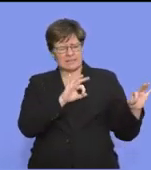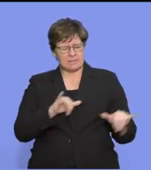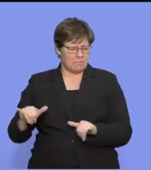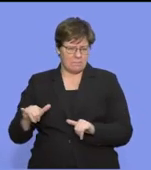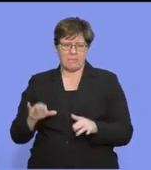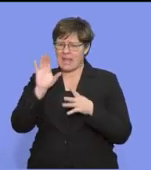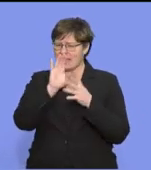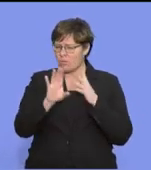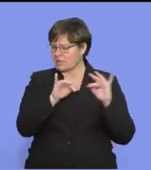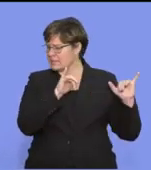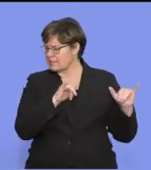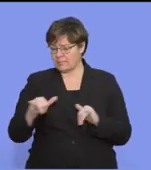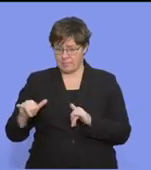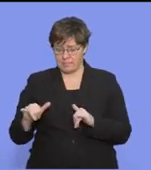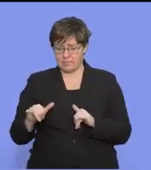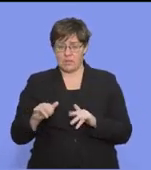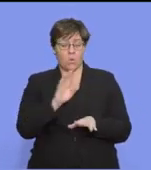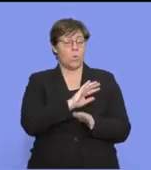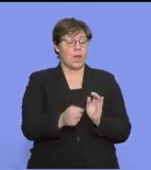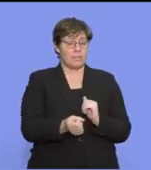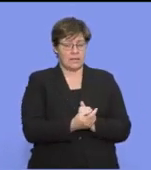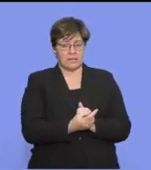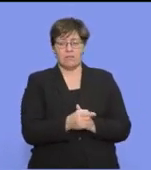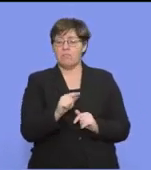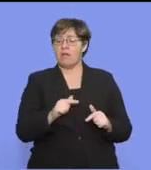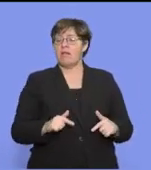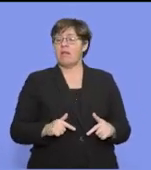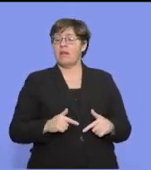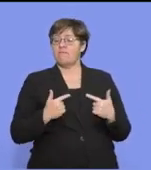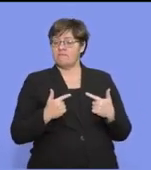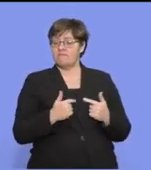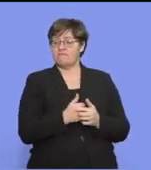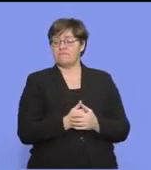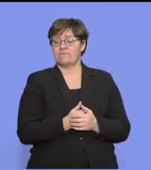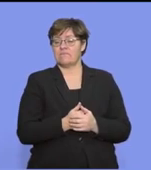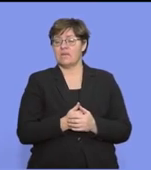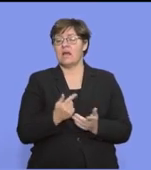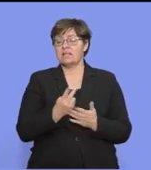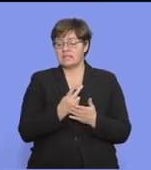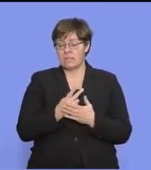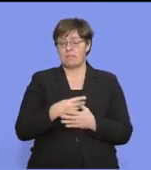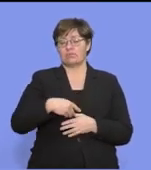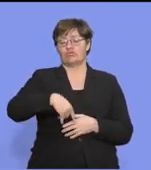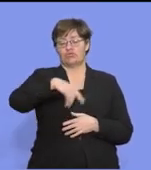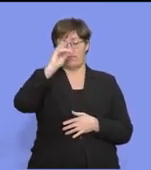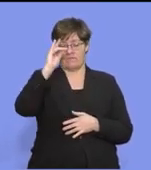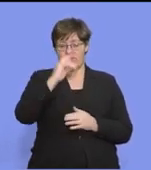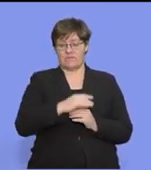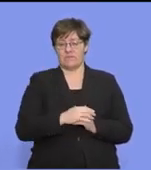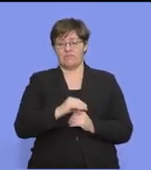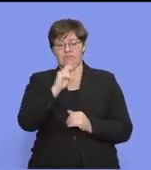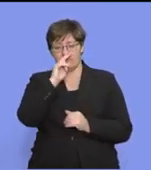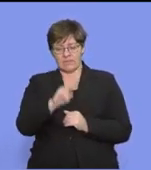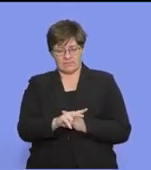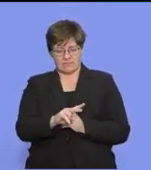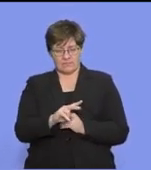same characteristics. And what happened is, during their lifetime, for example, the giraffes, if we have a look here, here you can